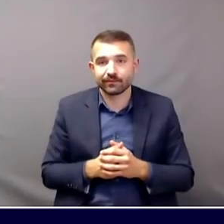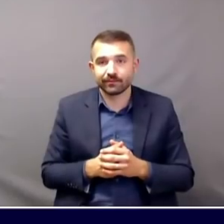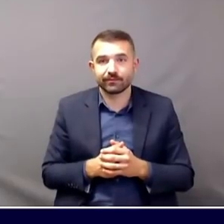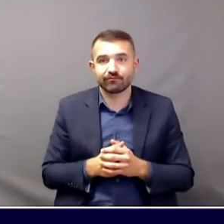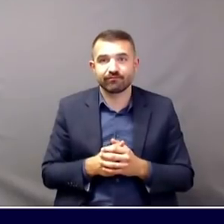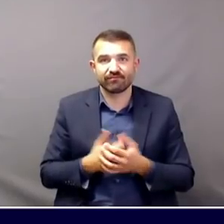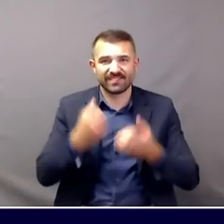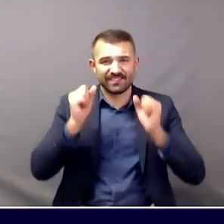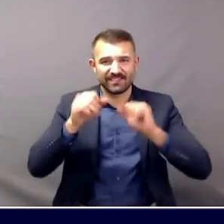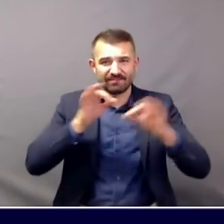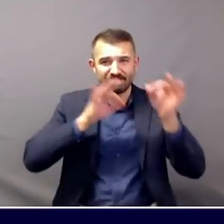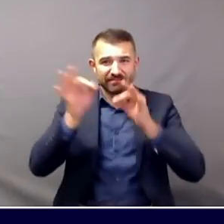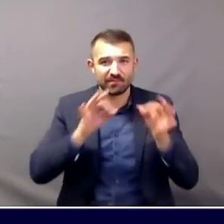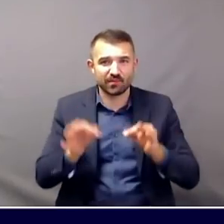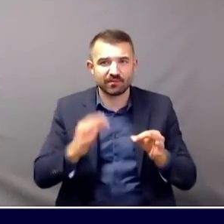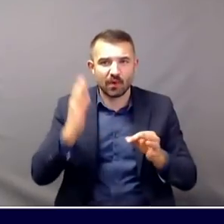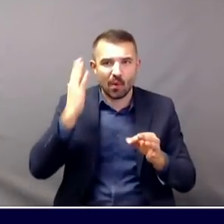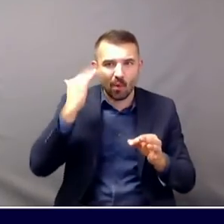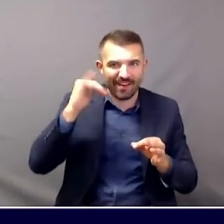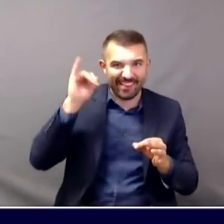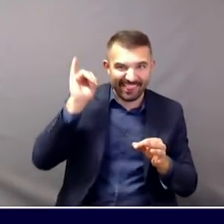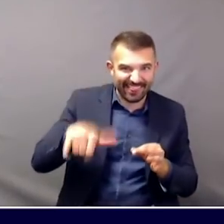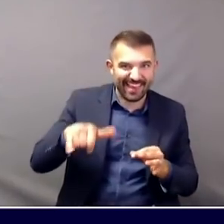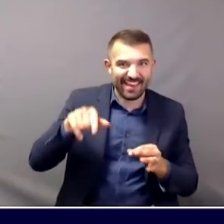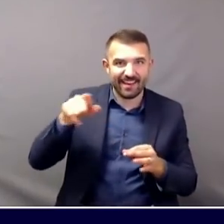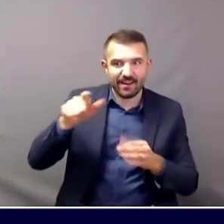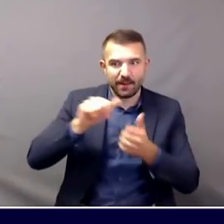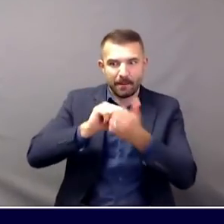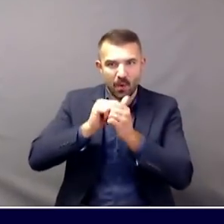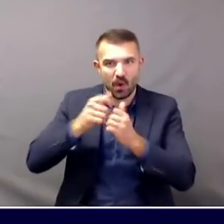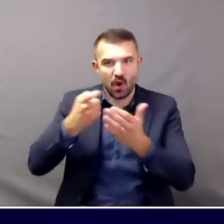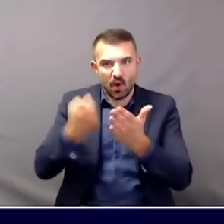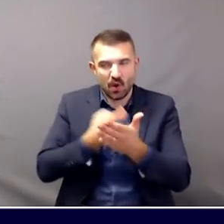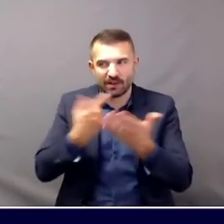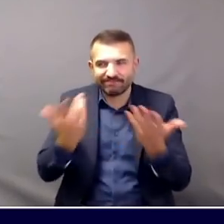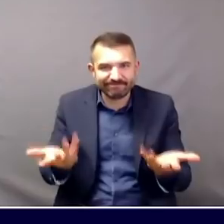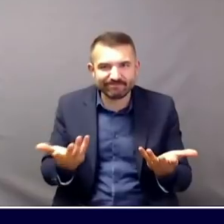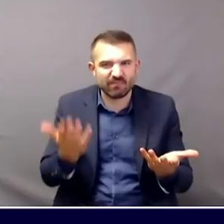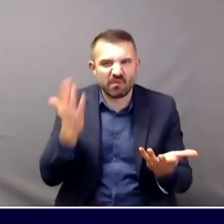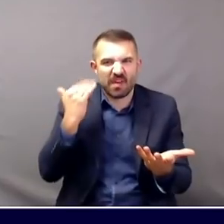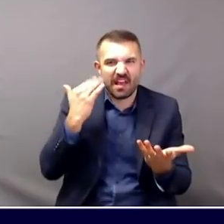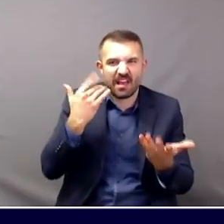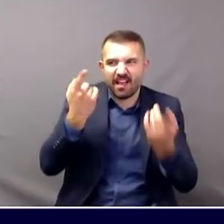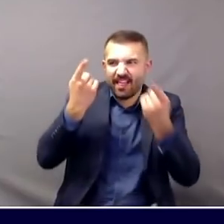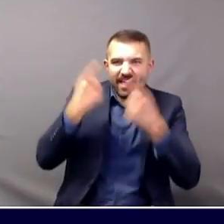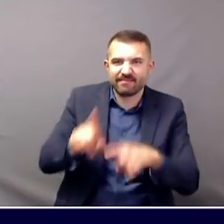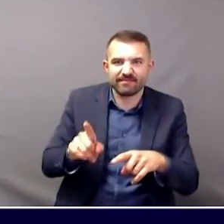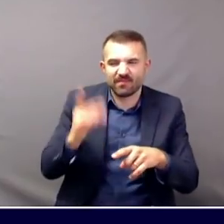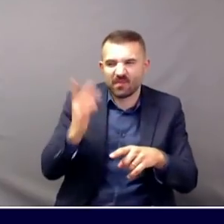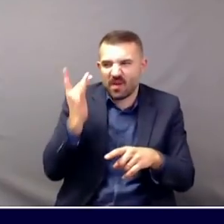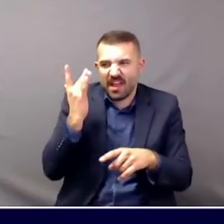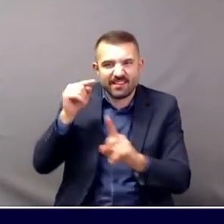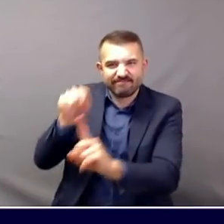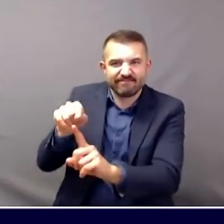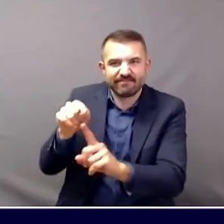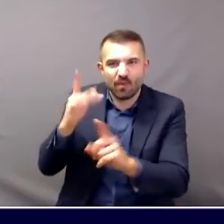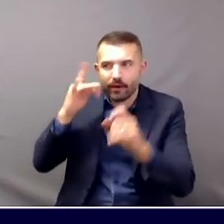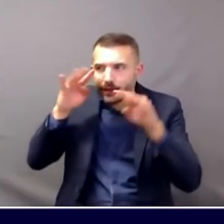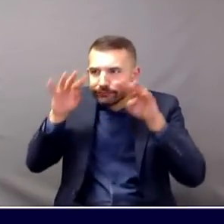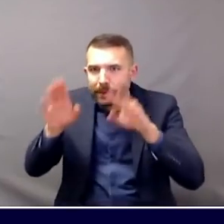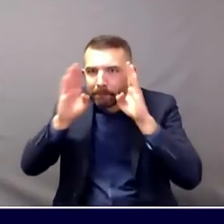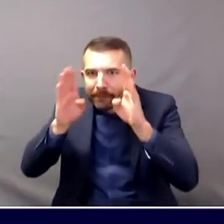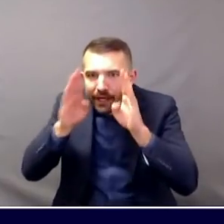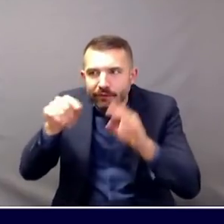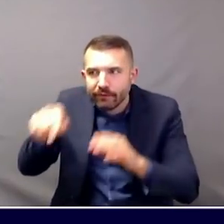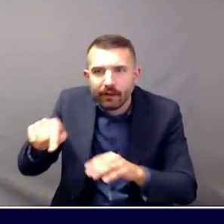sport that sport is being targeted? I won't say targeted, but that's the sport